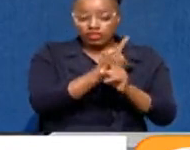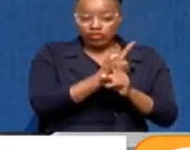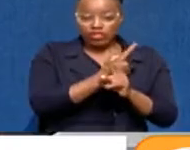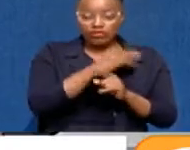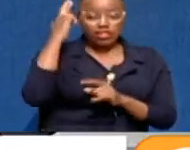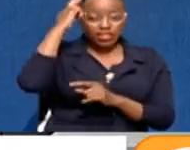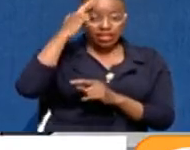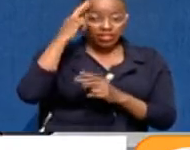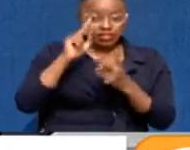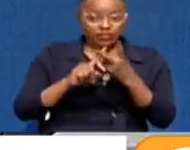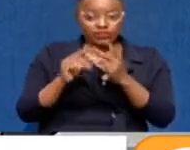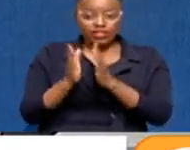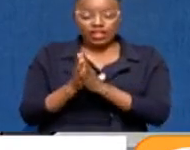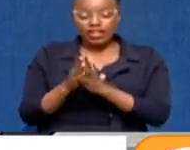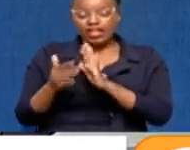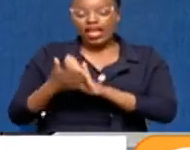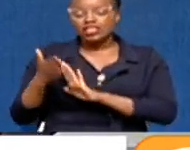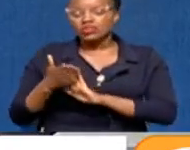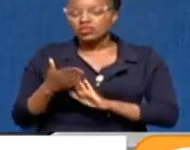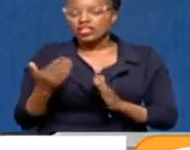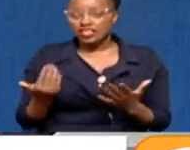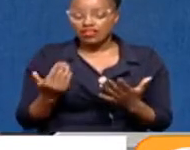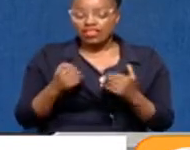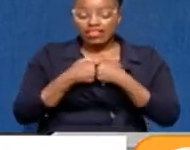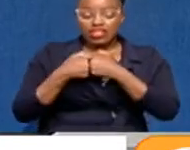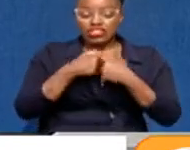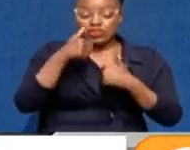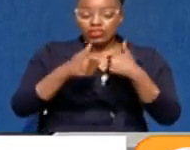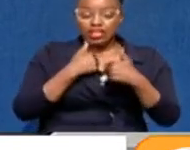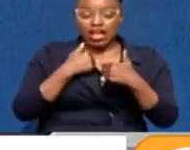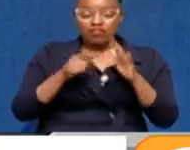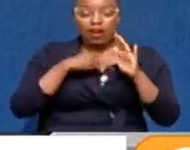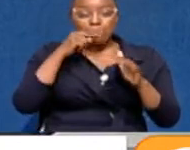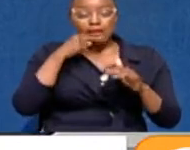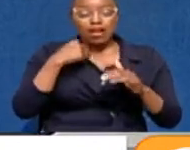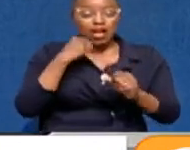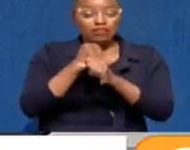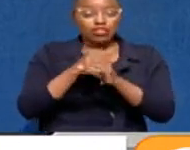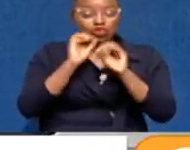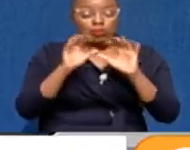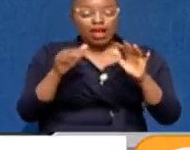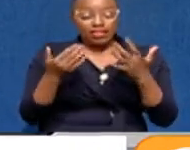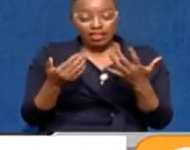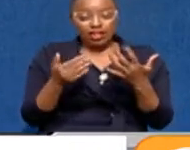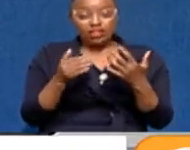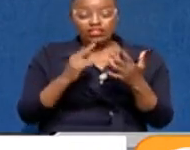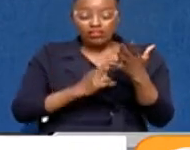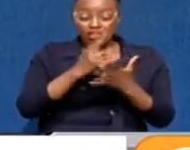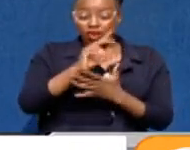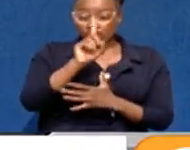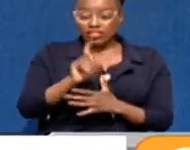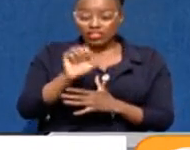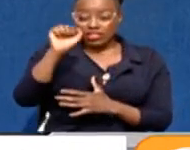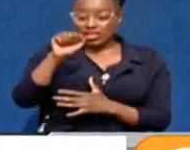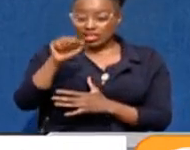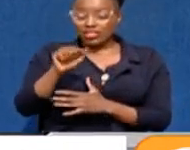between reasons and excuses. Are the challenges they cite, like lack of jobs, legitimate? Yes, they